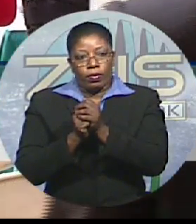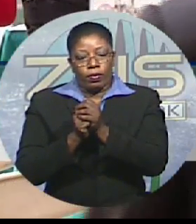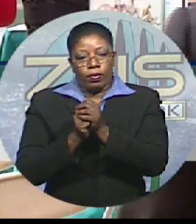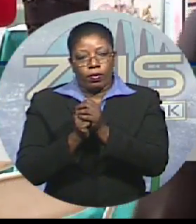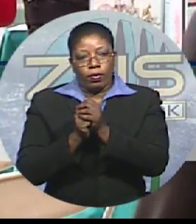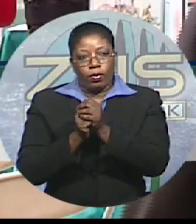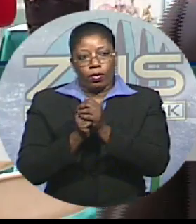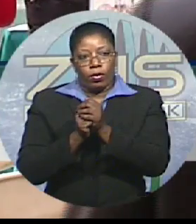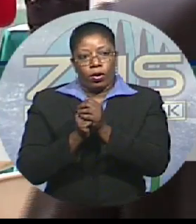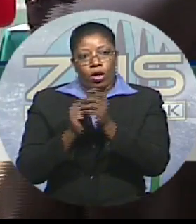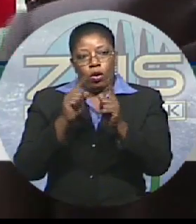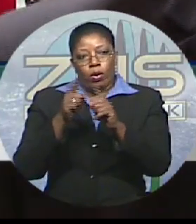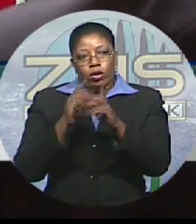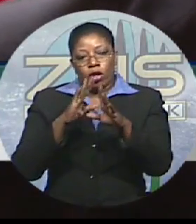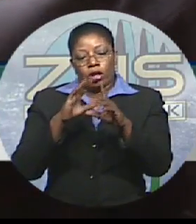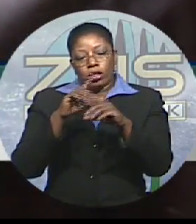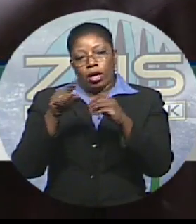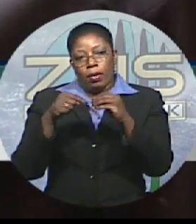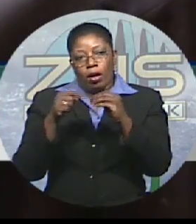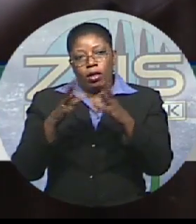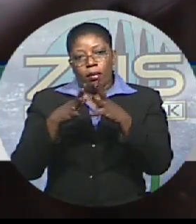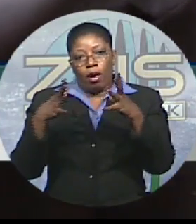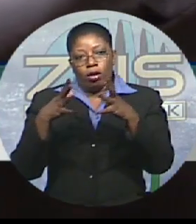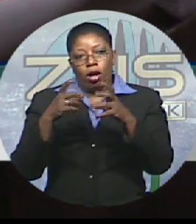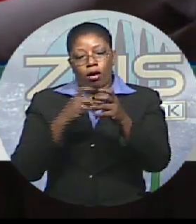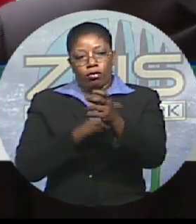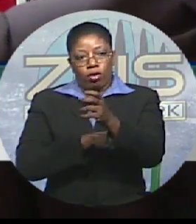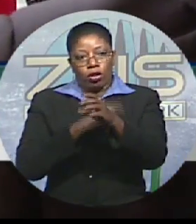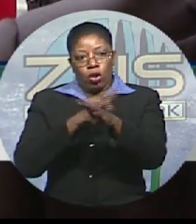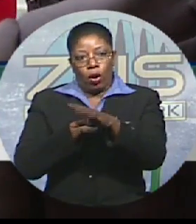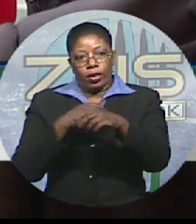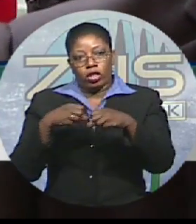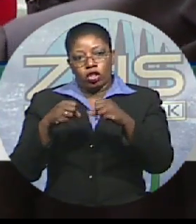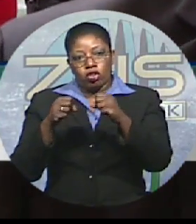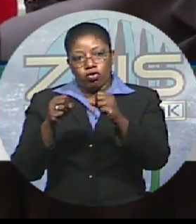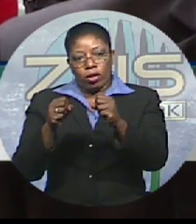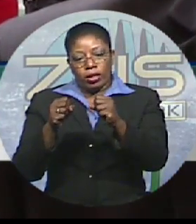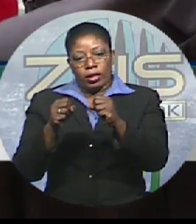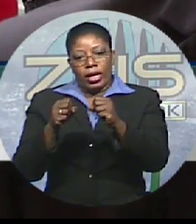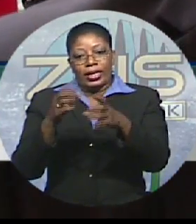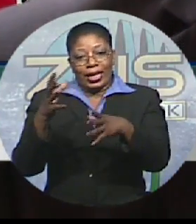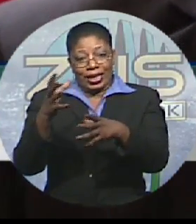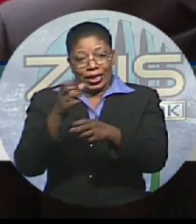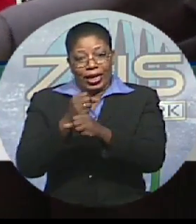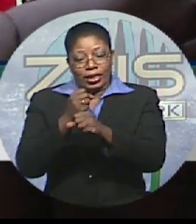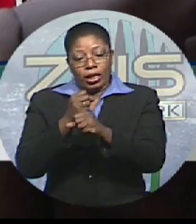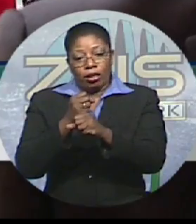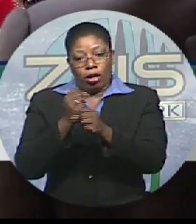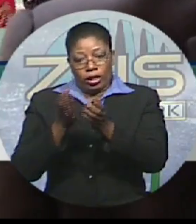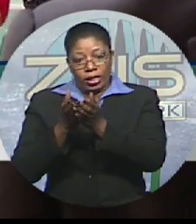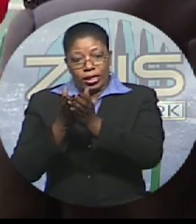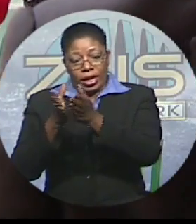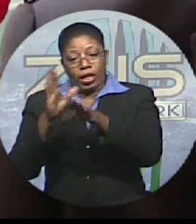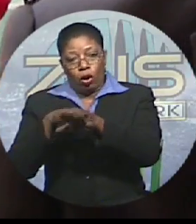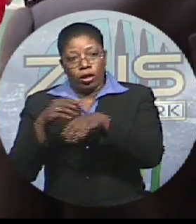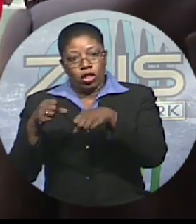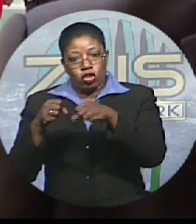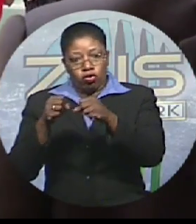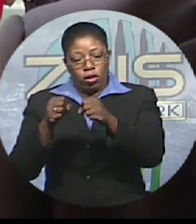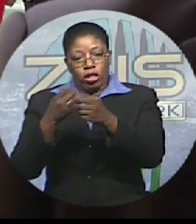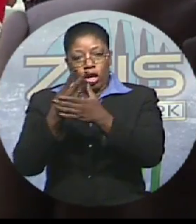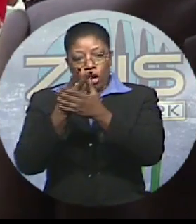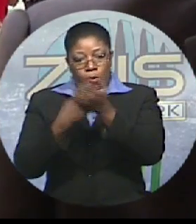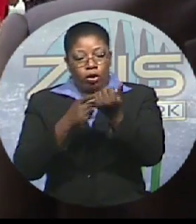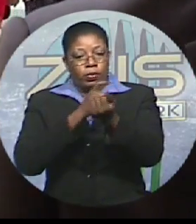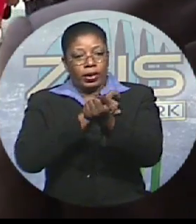And when you talk about the number of drugs that they are seizing on our streets, that they are intercepting out there at sea, both the police and defense force, we